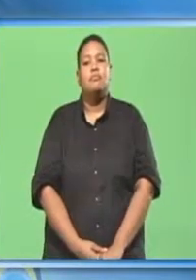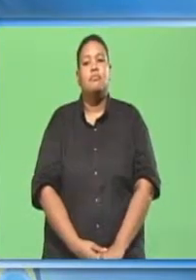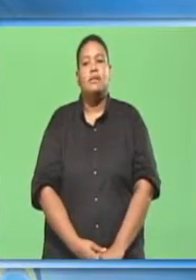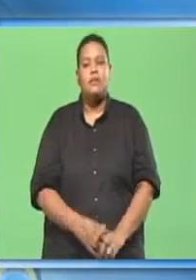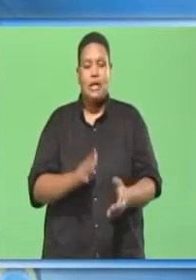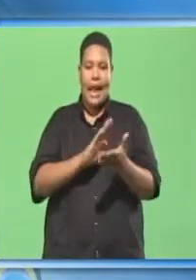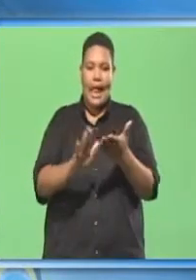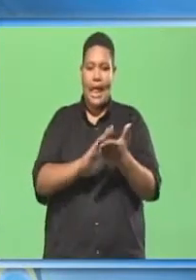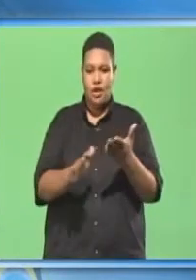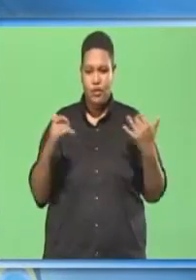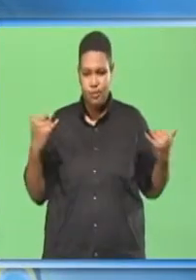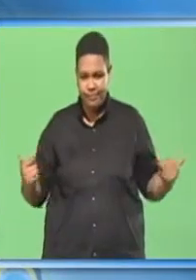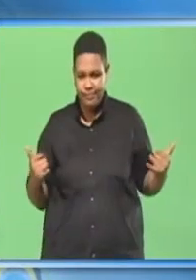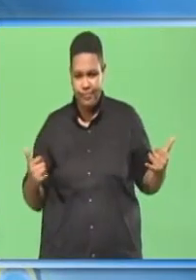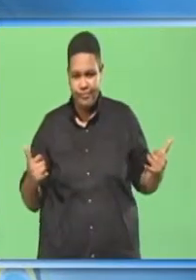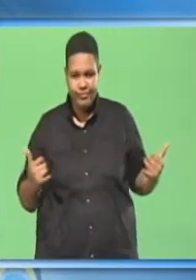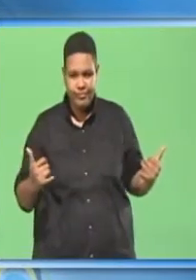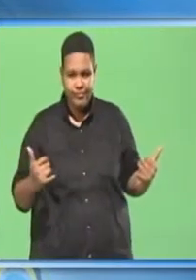Cleanup.